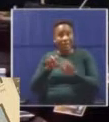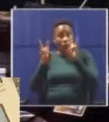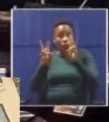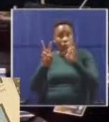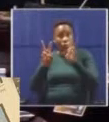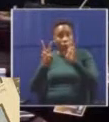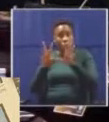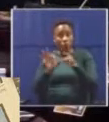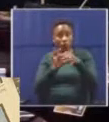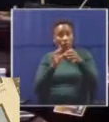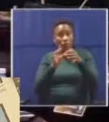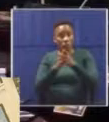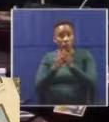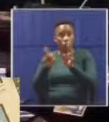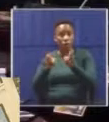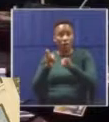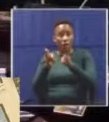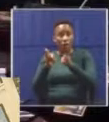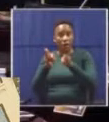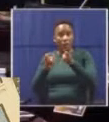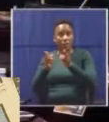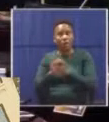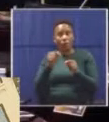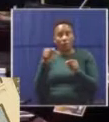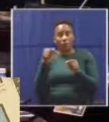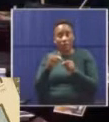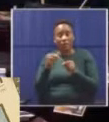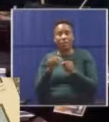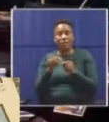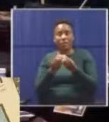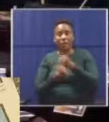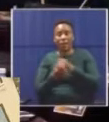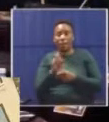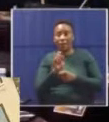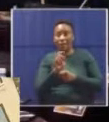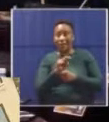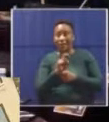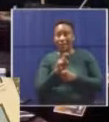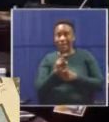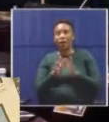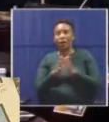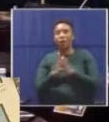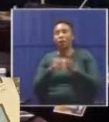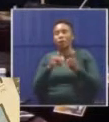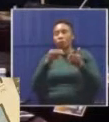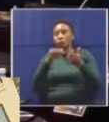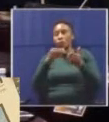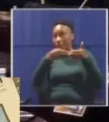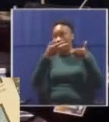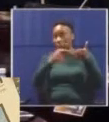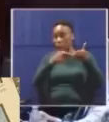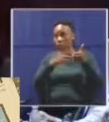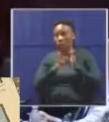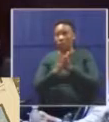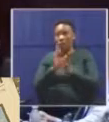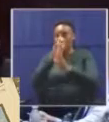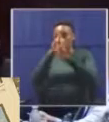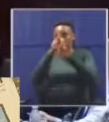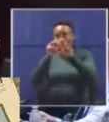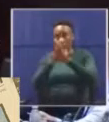from some of the suspect transactions that were highlighted during the state capture report. Thank you. Thank you. The Honourable